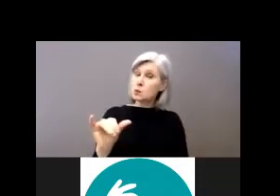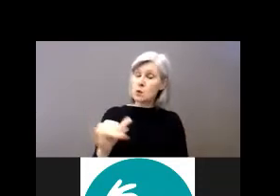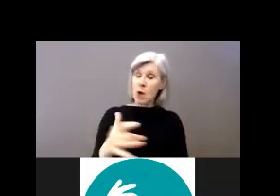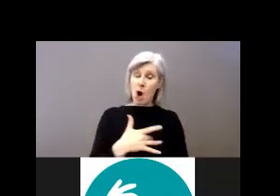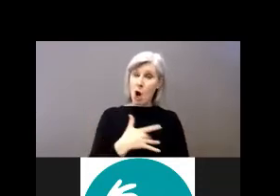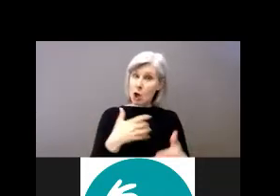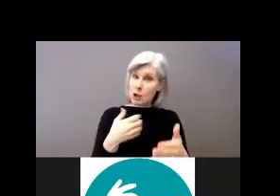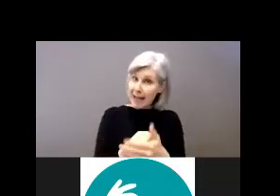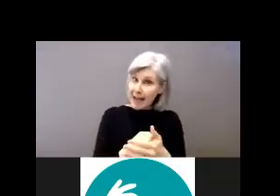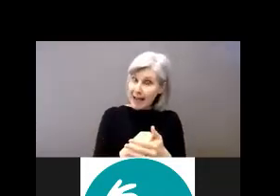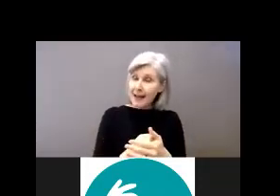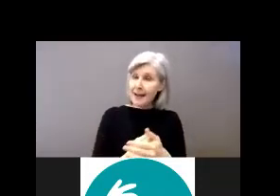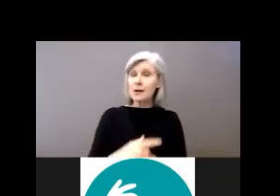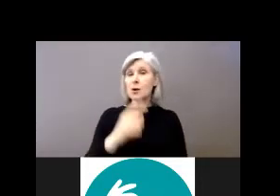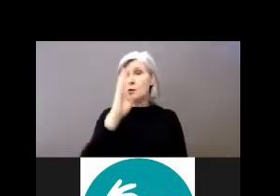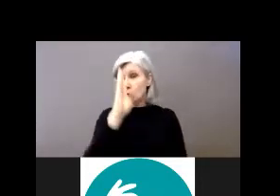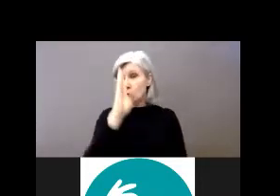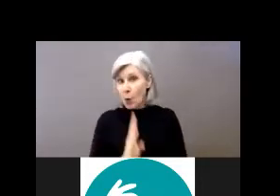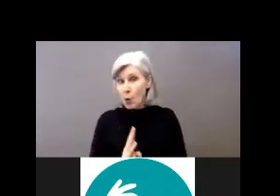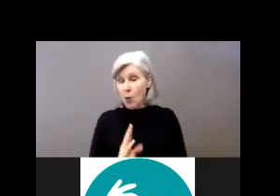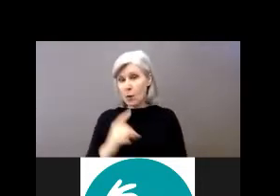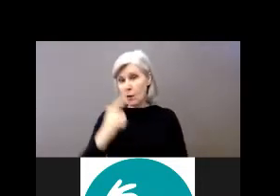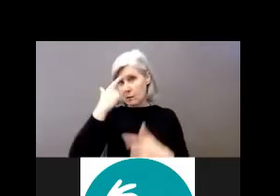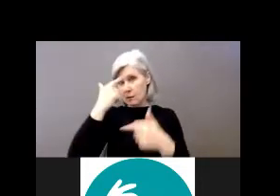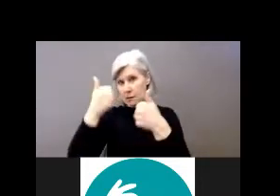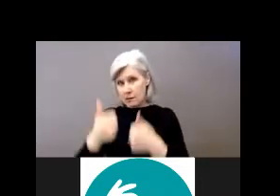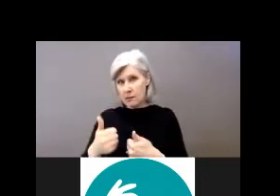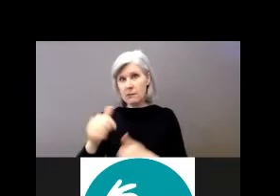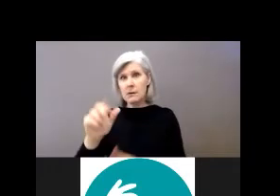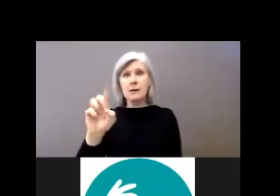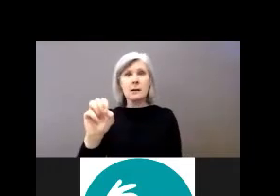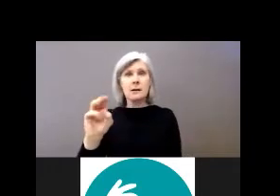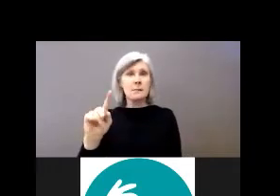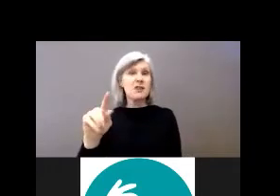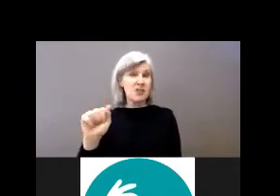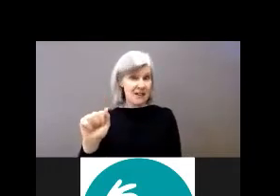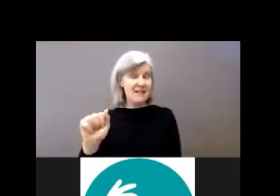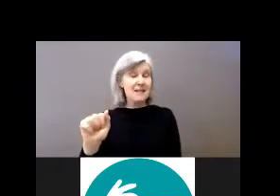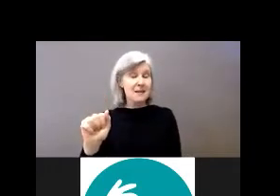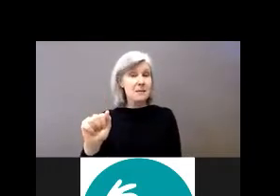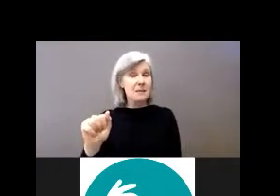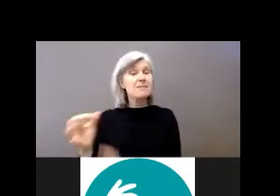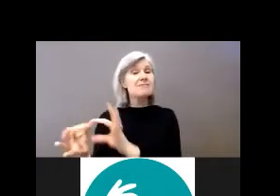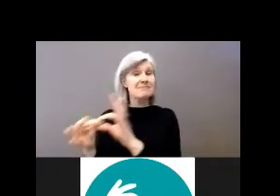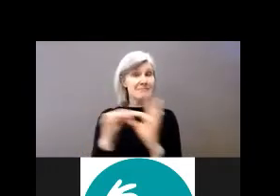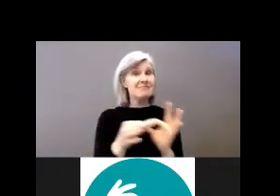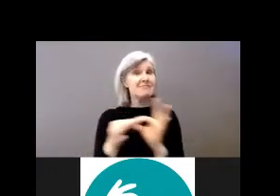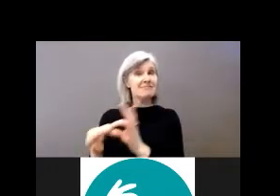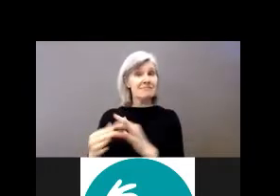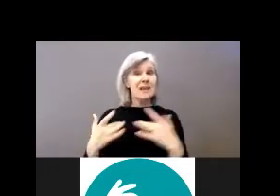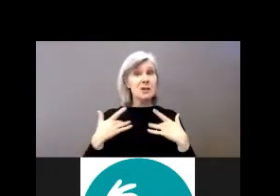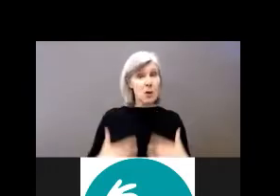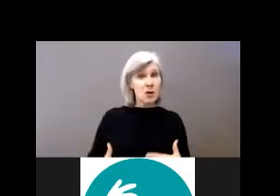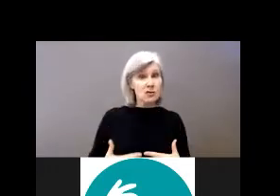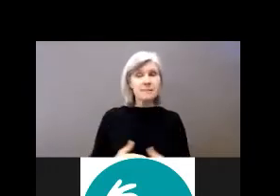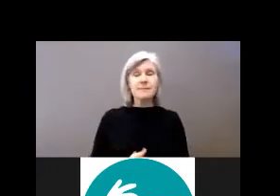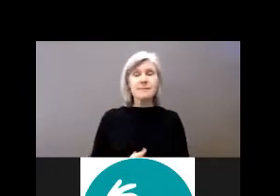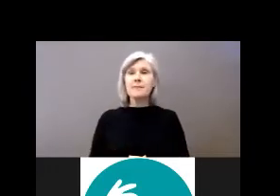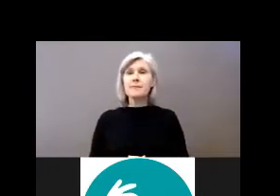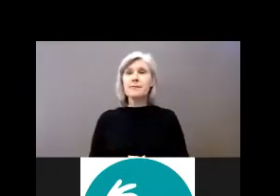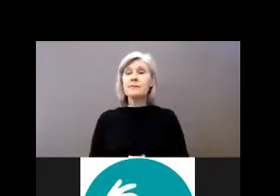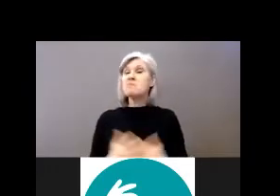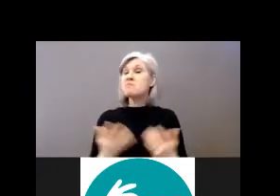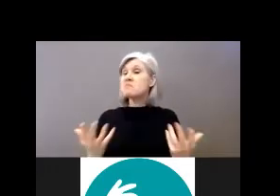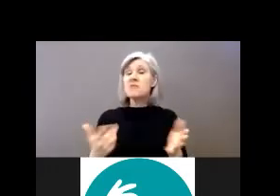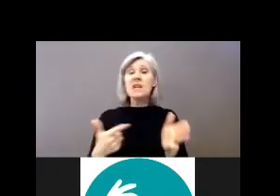dementia if you suffer from depression. Often it's not as clear as we'd like it to be. People just present with all